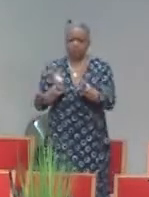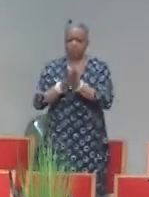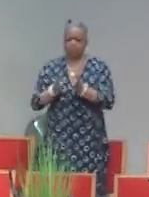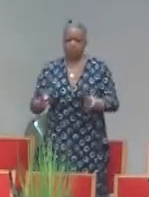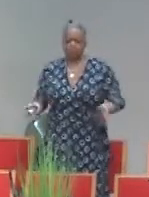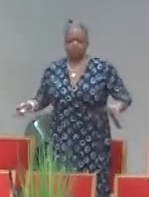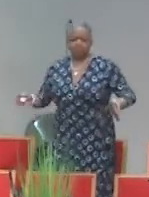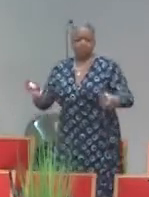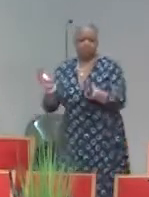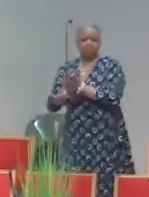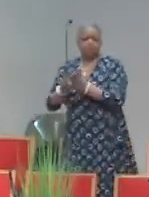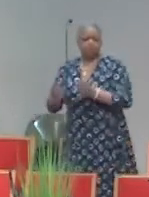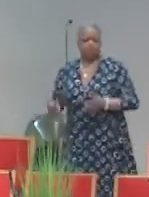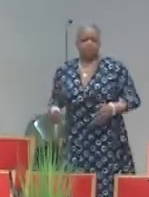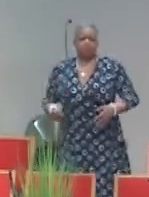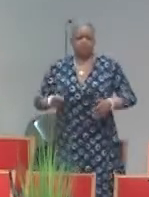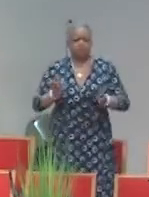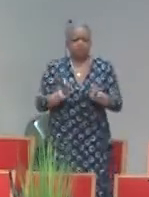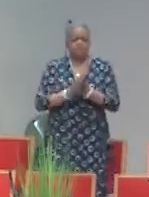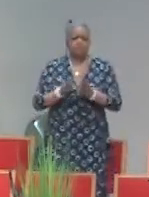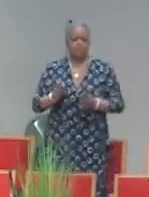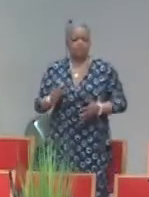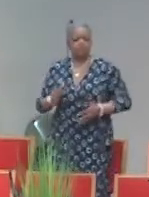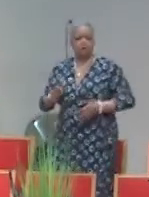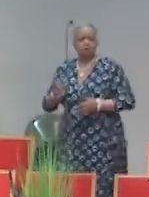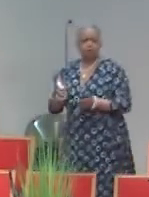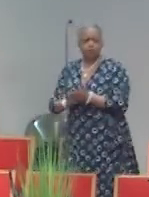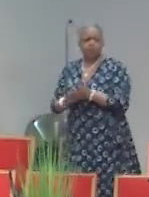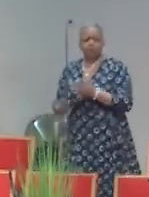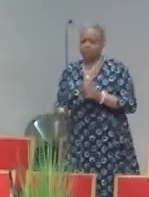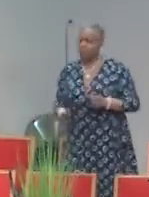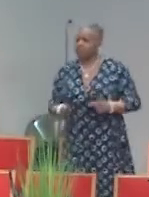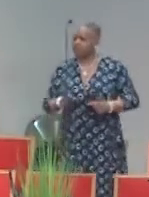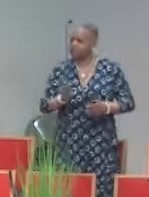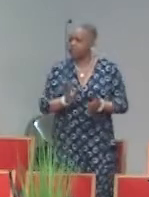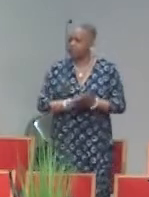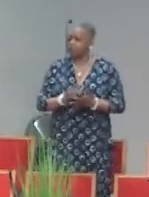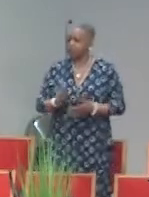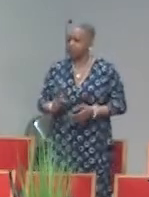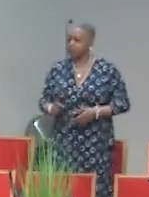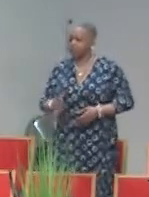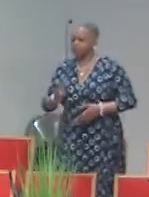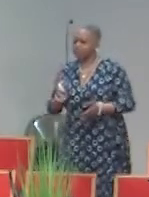Listen, a song simply says, come on and bless the Lord with me.